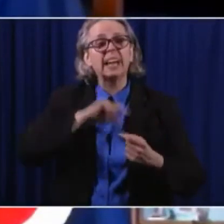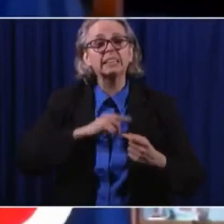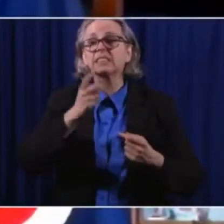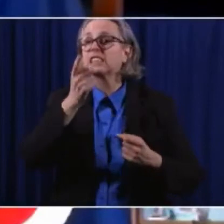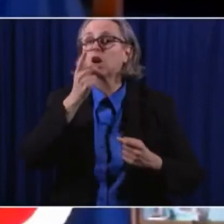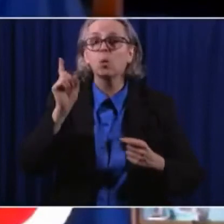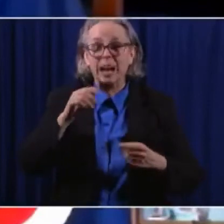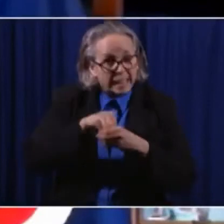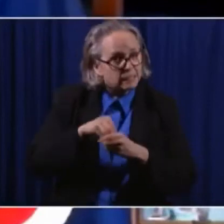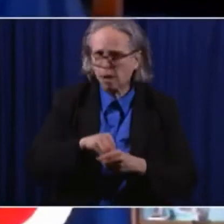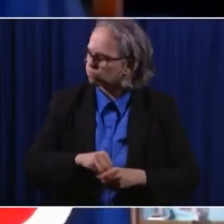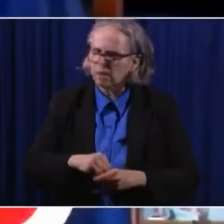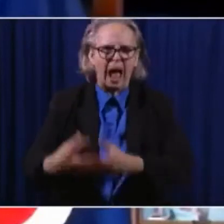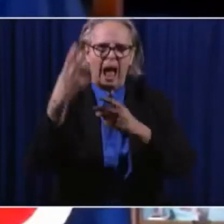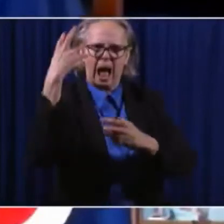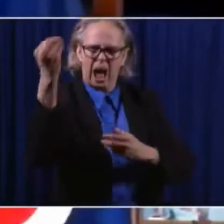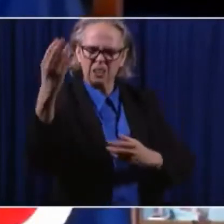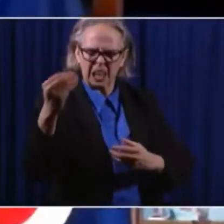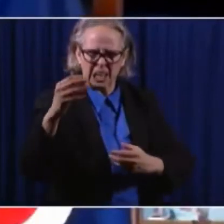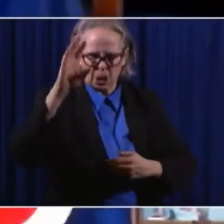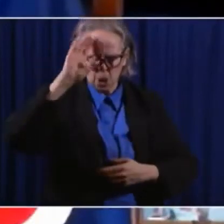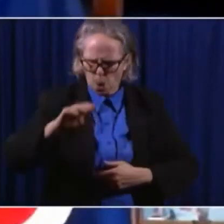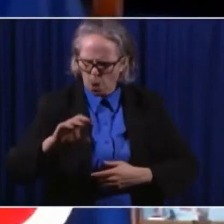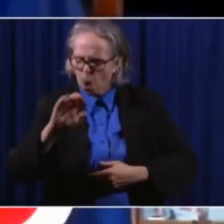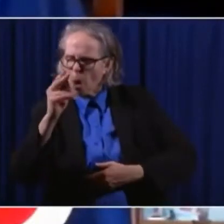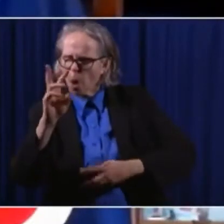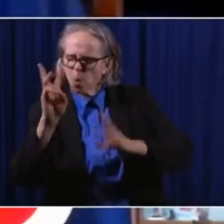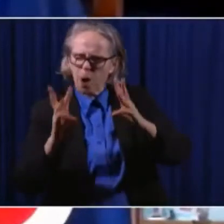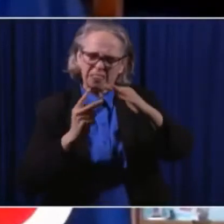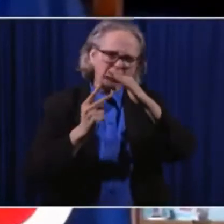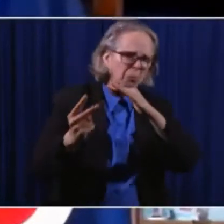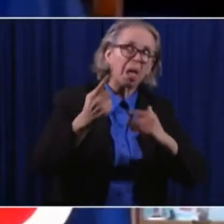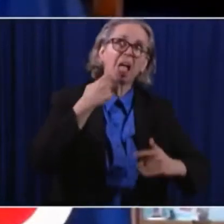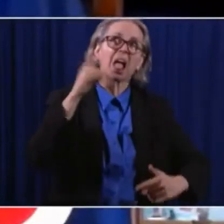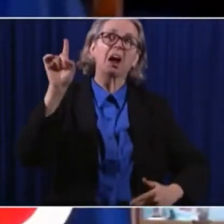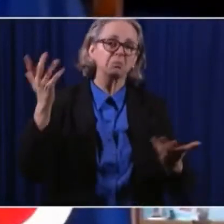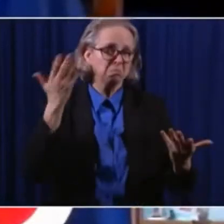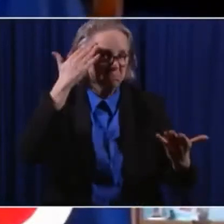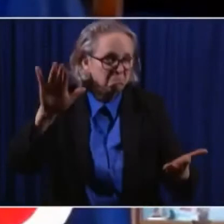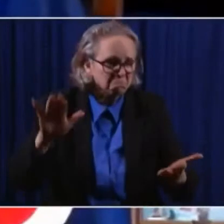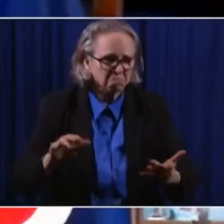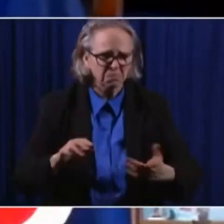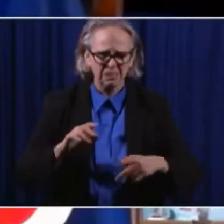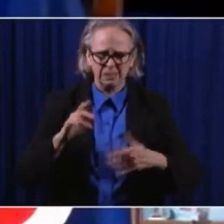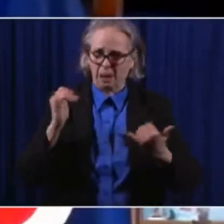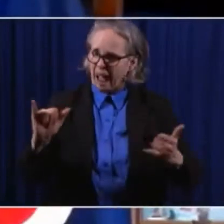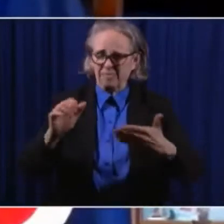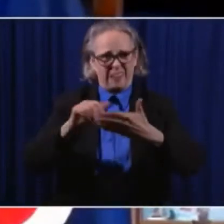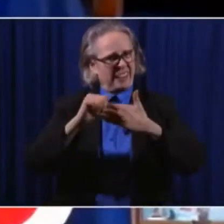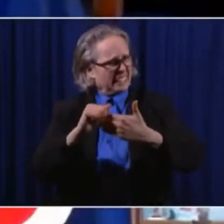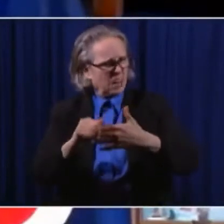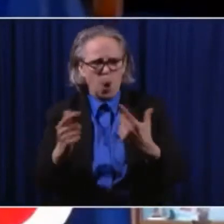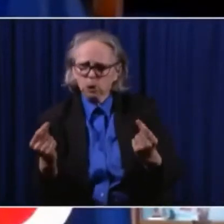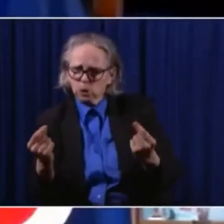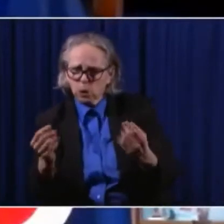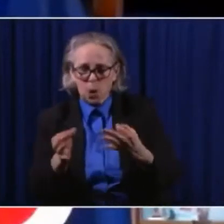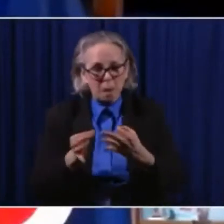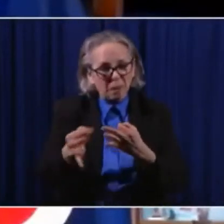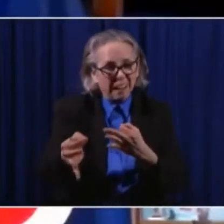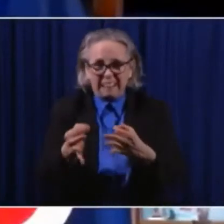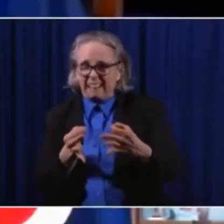whether the weather will allow us to, will cooperate and allow us to do that. And we're going to space everybody out, have